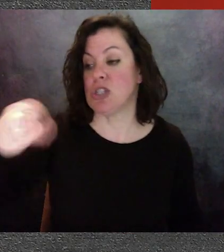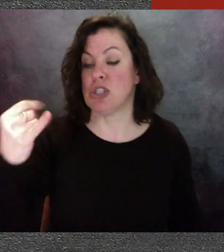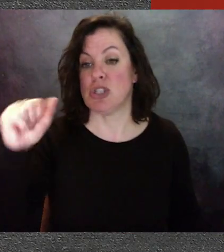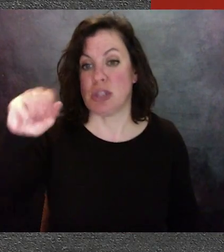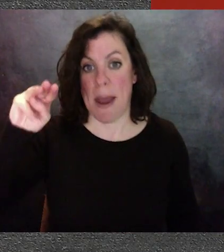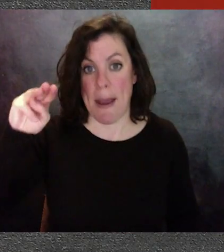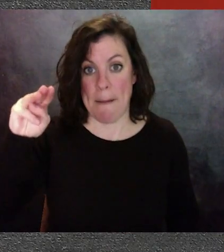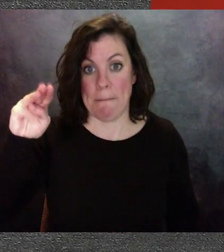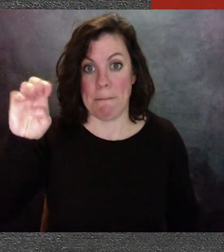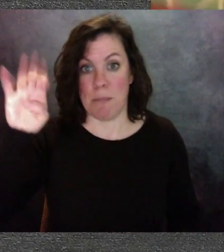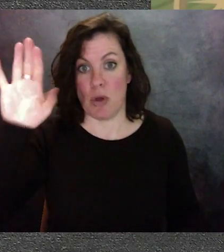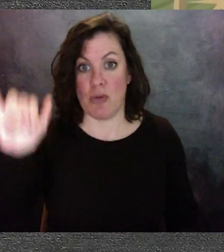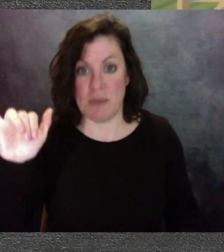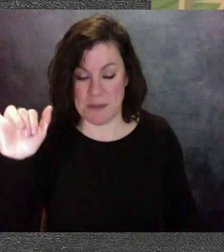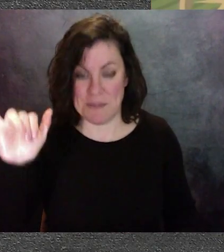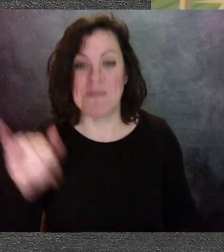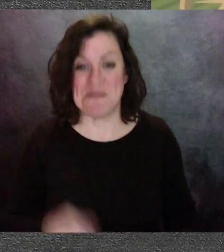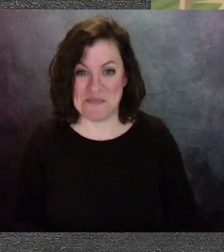Circus shapes.